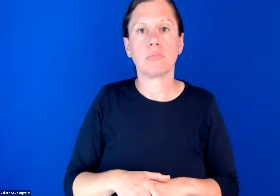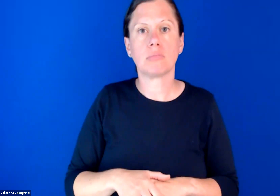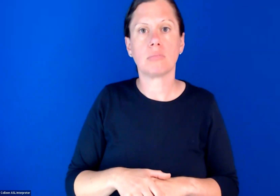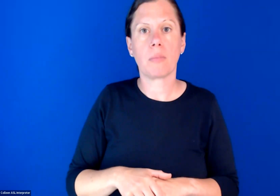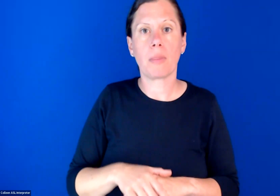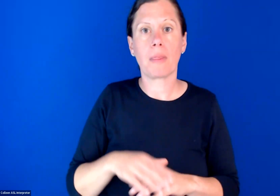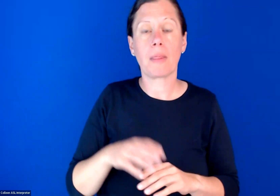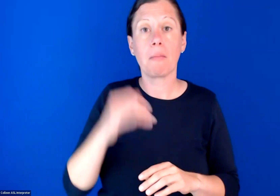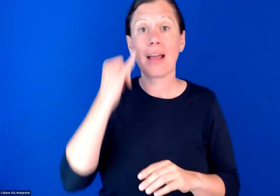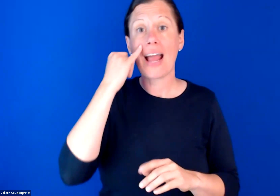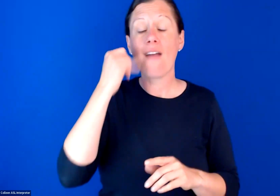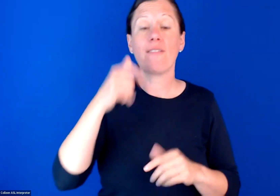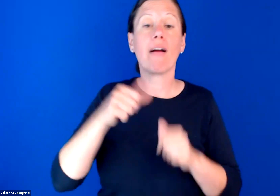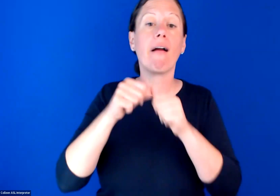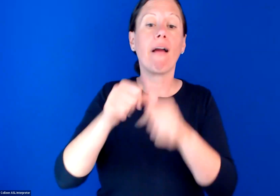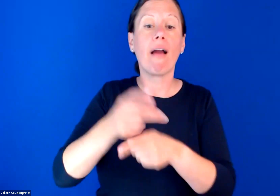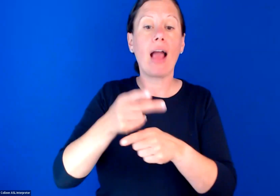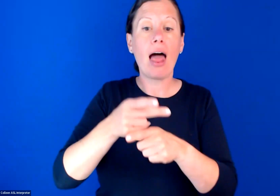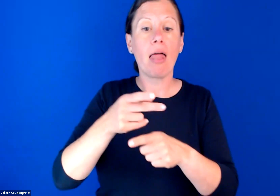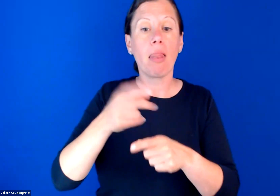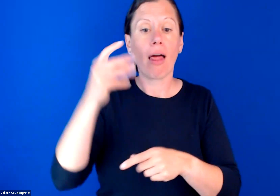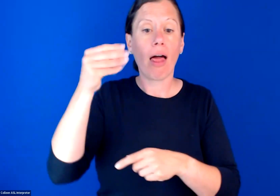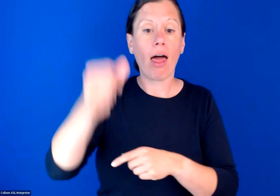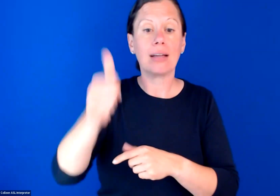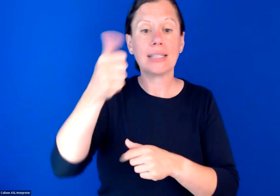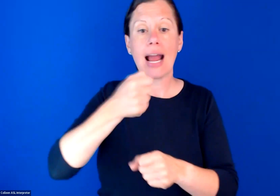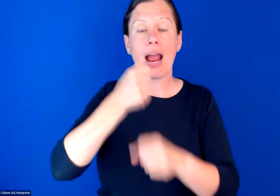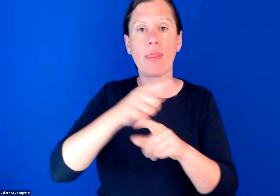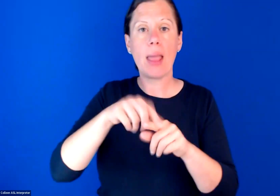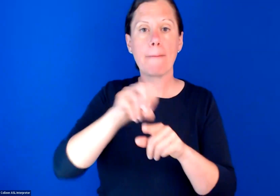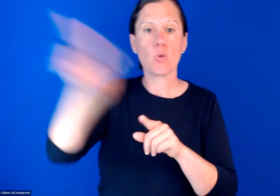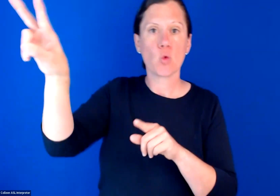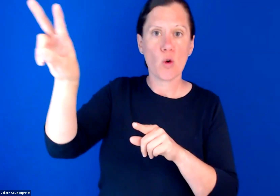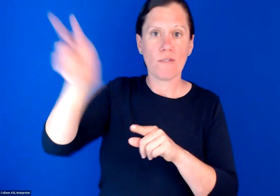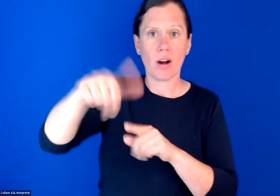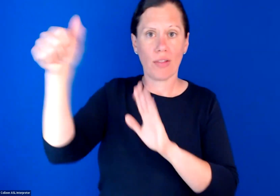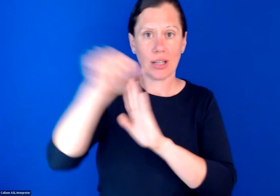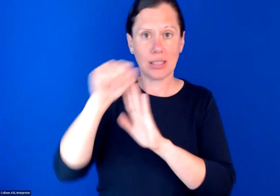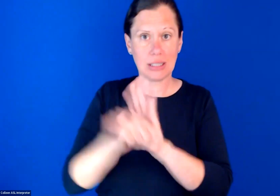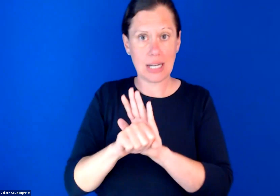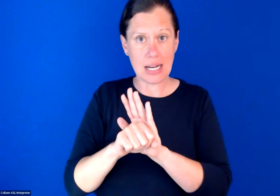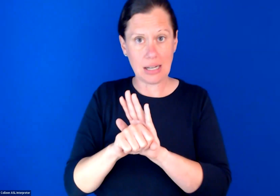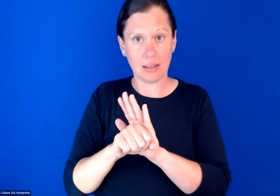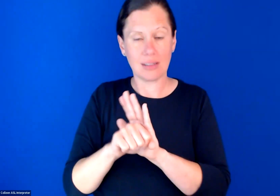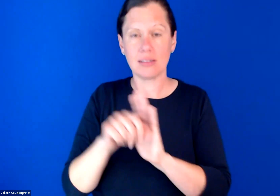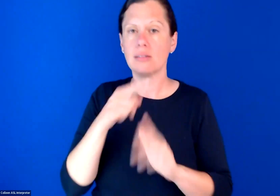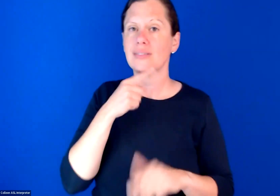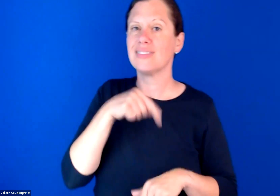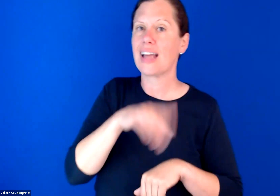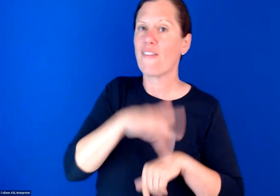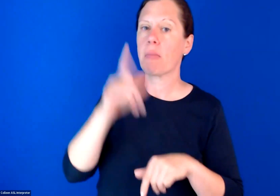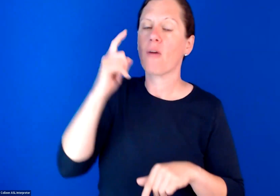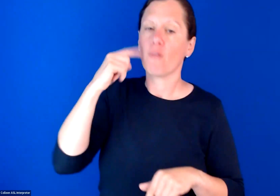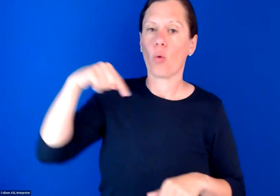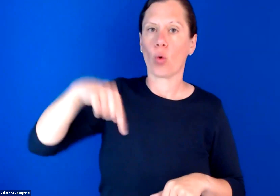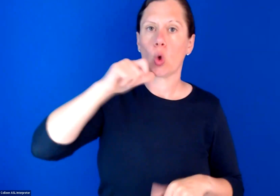That's a good question. So right now, the benefits are only available to people who live in the state when they need care. We have